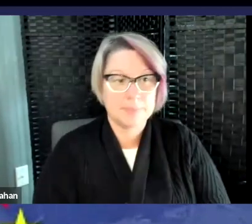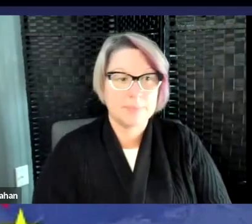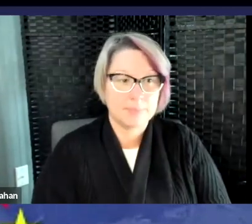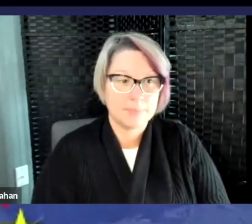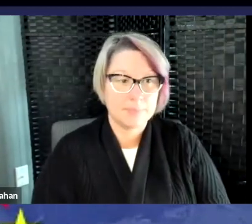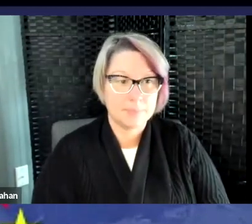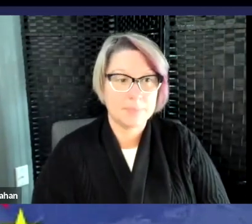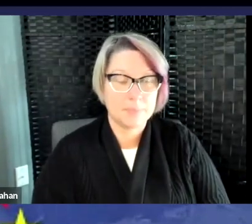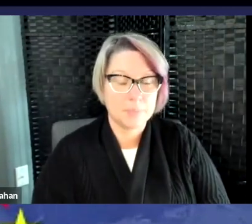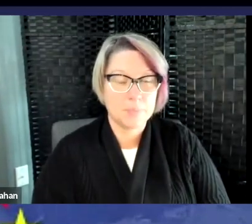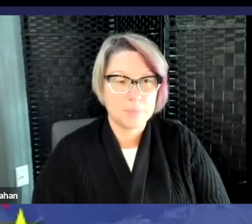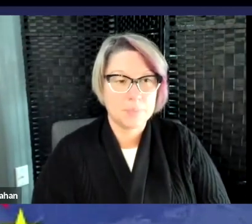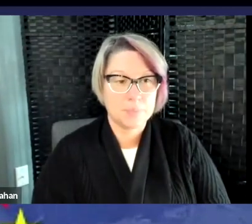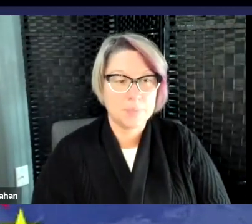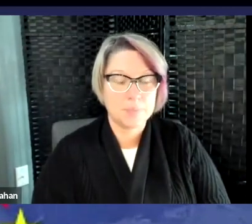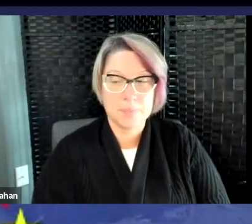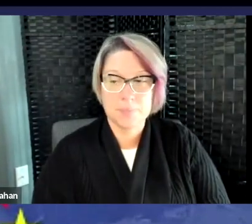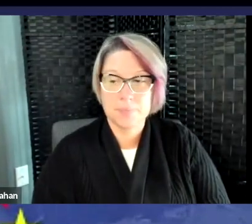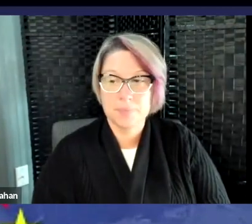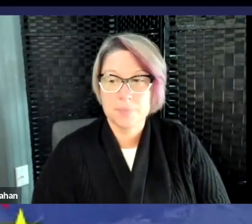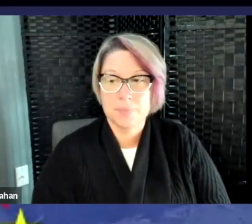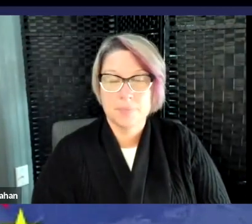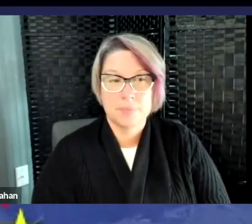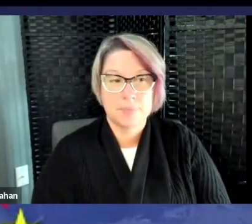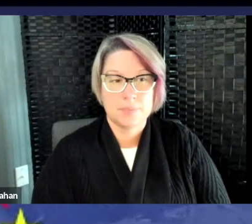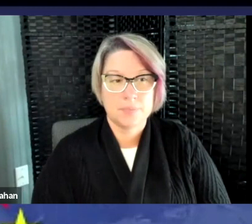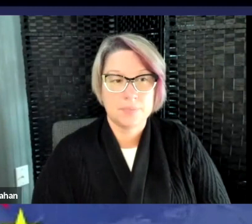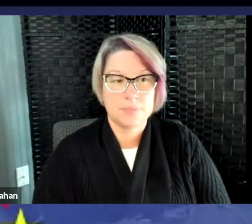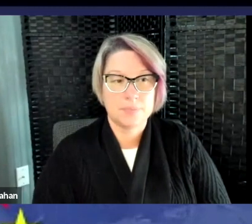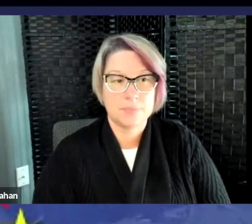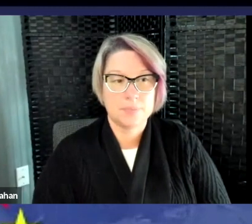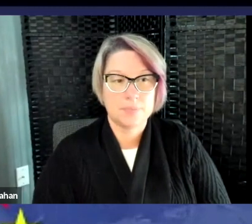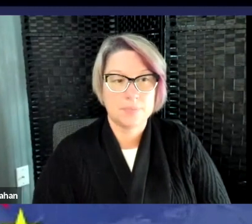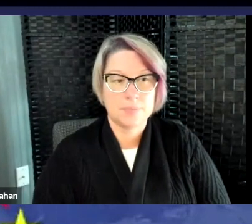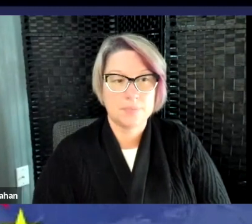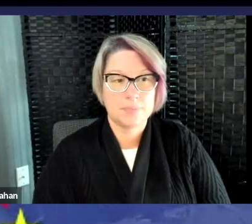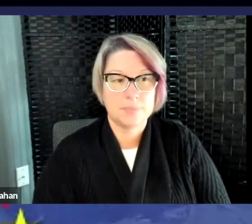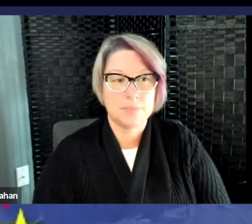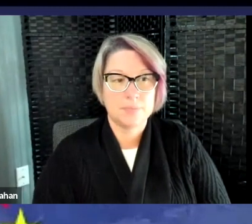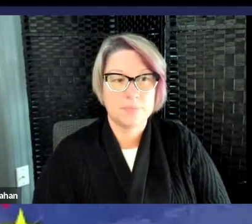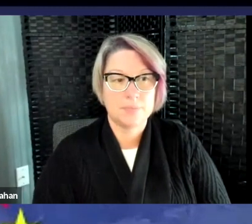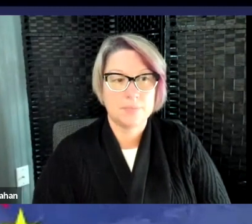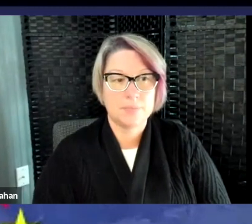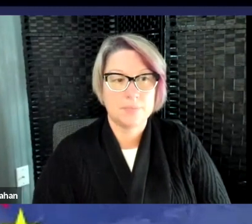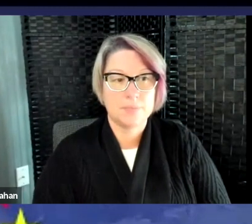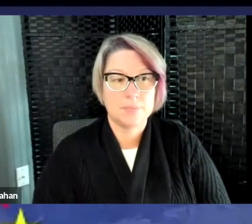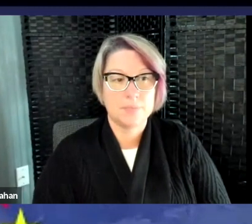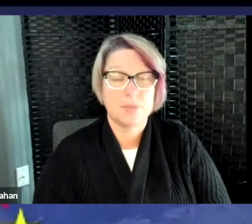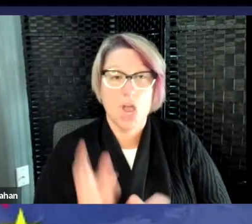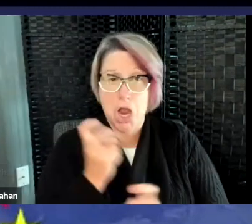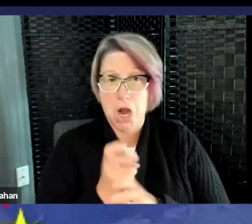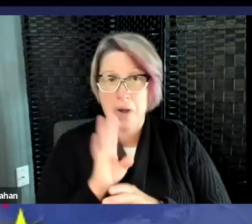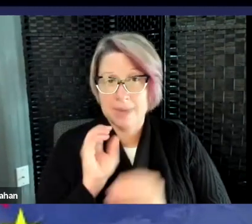up to the next grade. So yes, really, Eden, yeah. Let's see. Hard being a teacher,